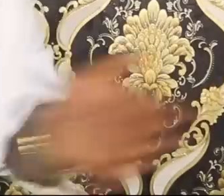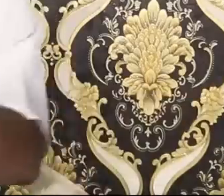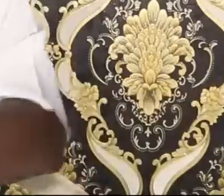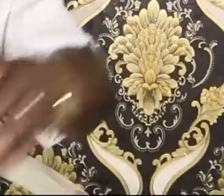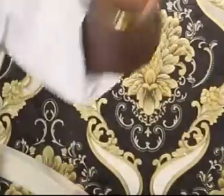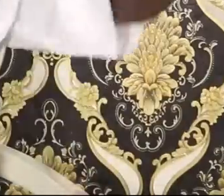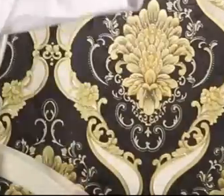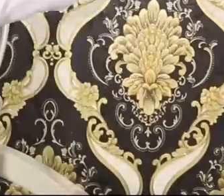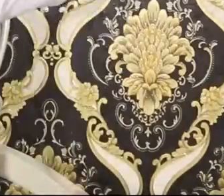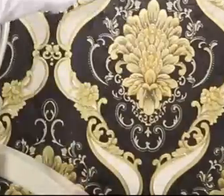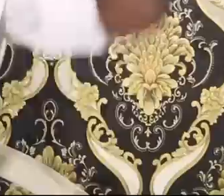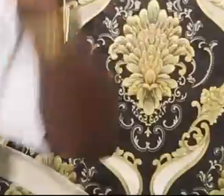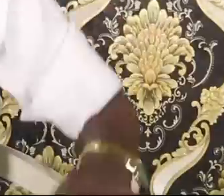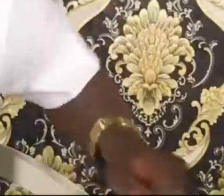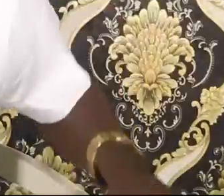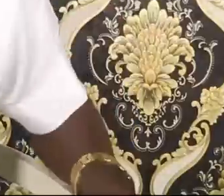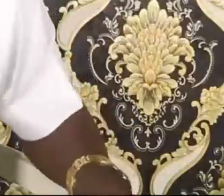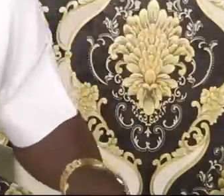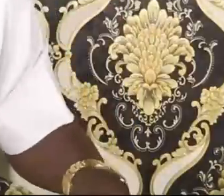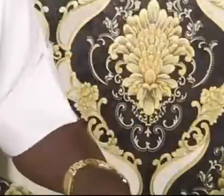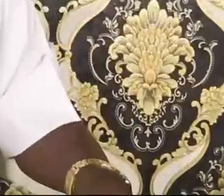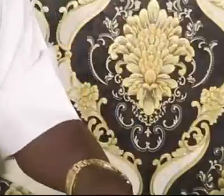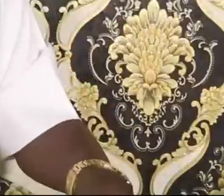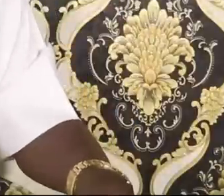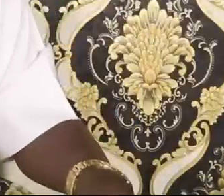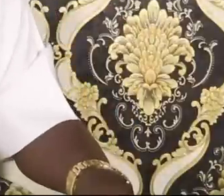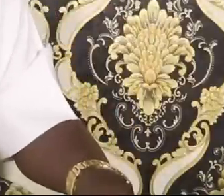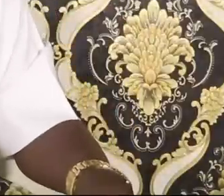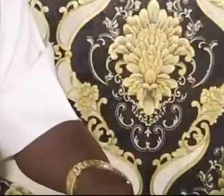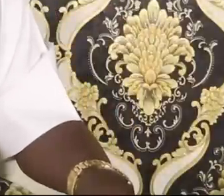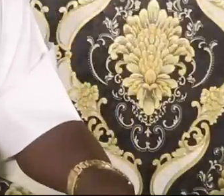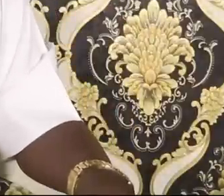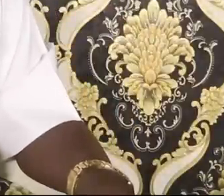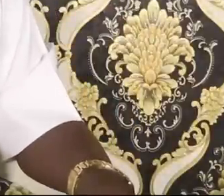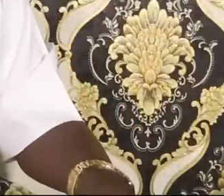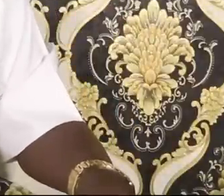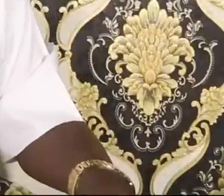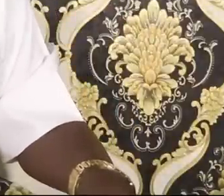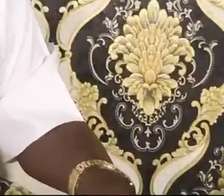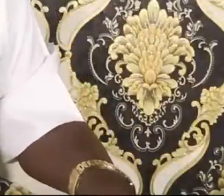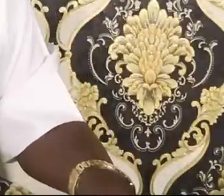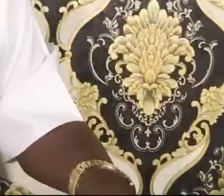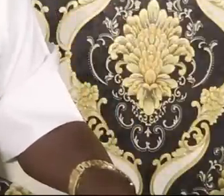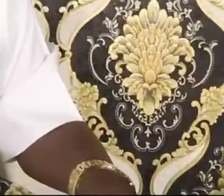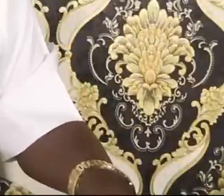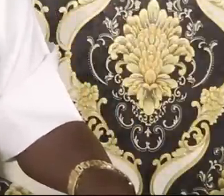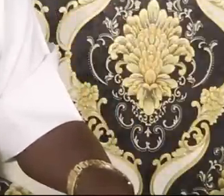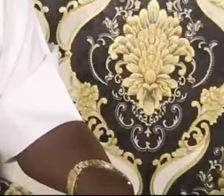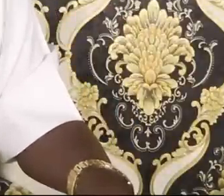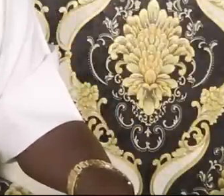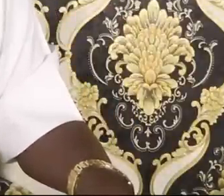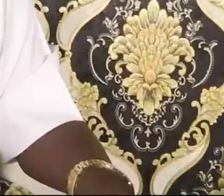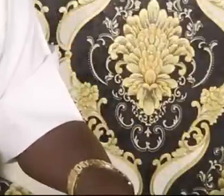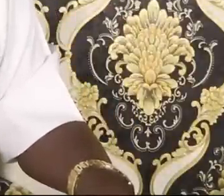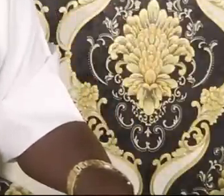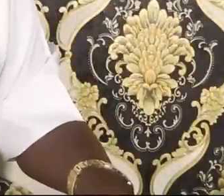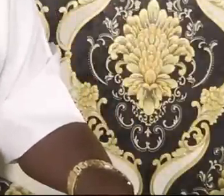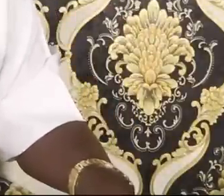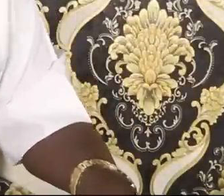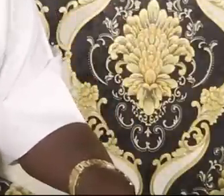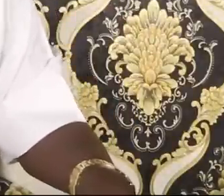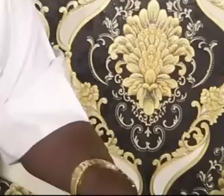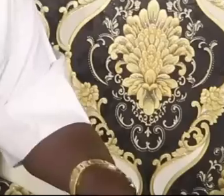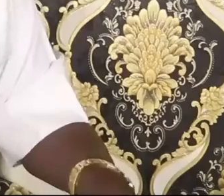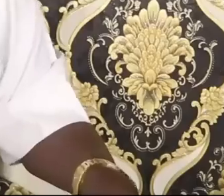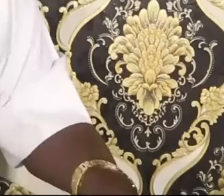Forces of delay. Oh, fire esile. Amen. Live your life. Emi ma ni testimony. I have testimony. Urubi na graba no gala sa